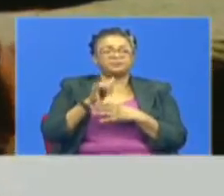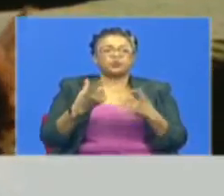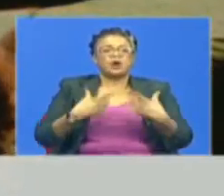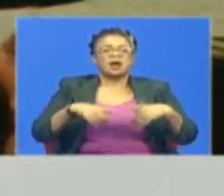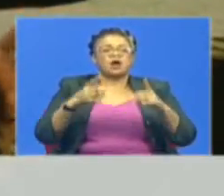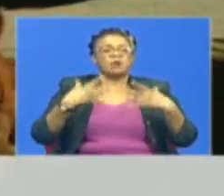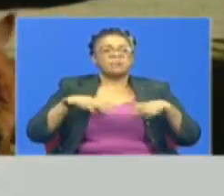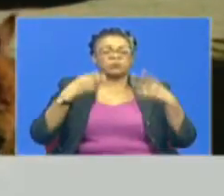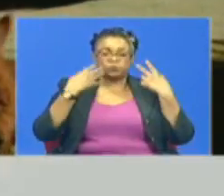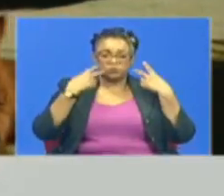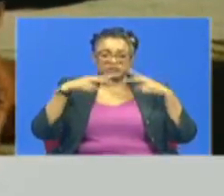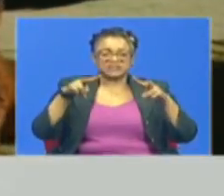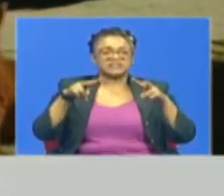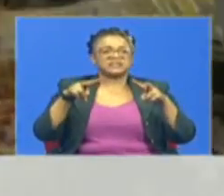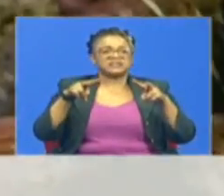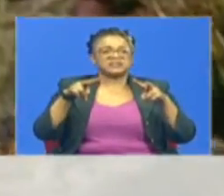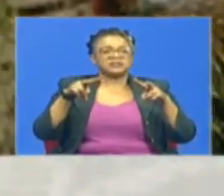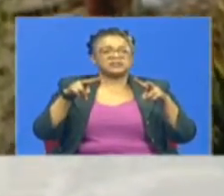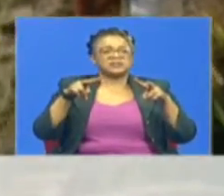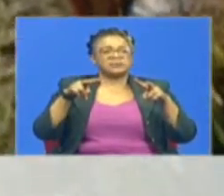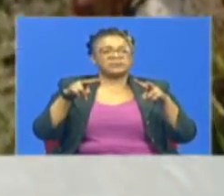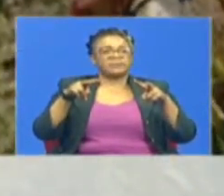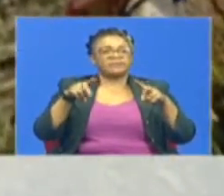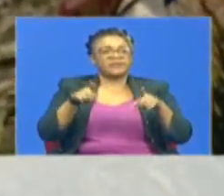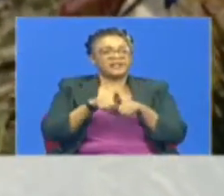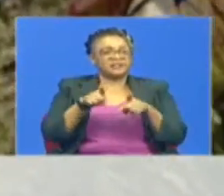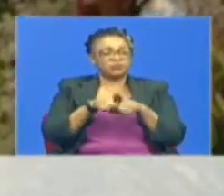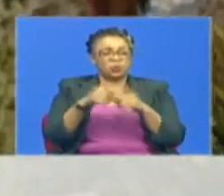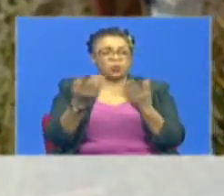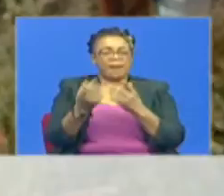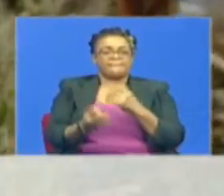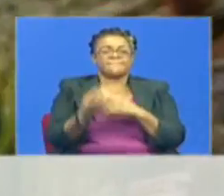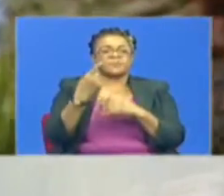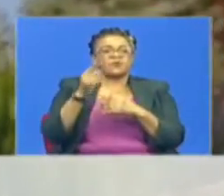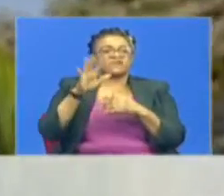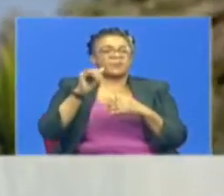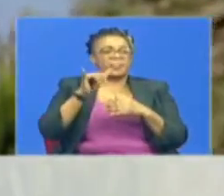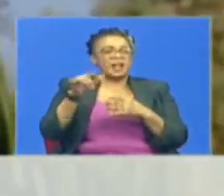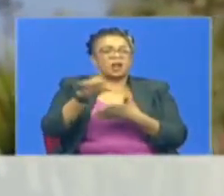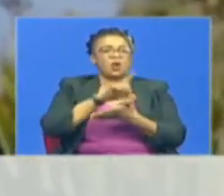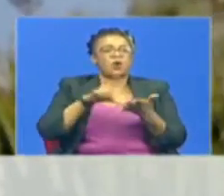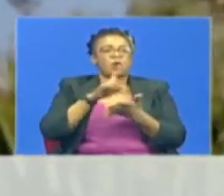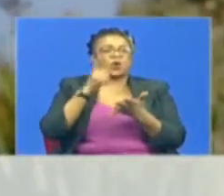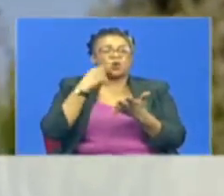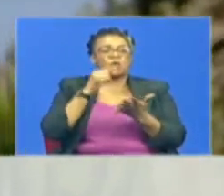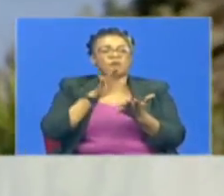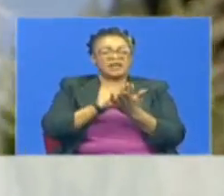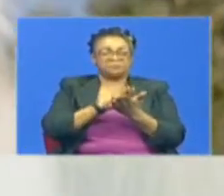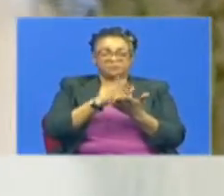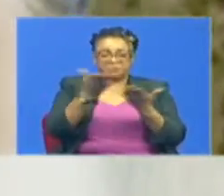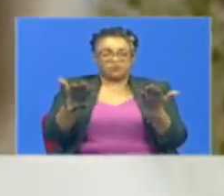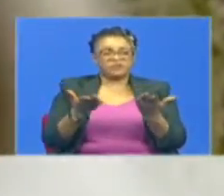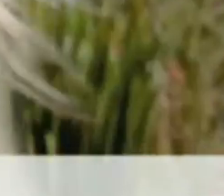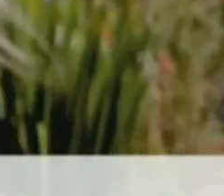see where llamas live and originated from and meet the locals who care for them daily.